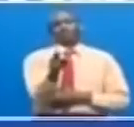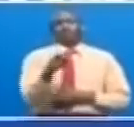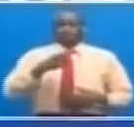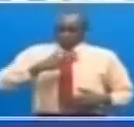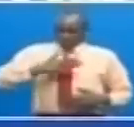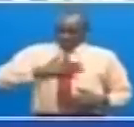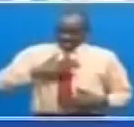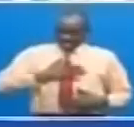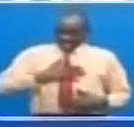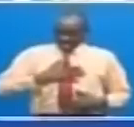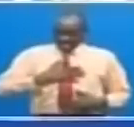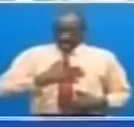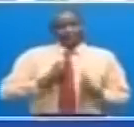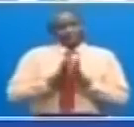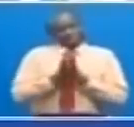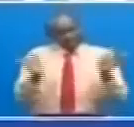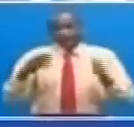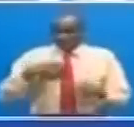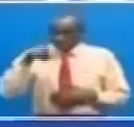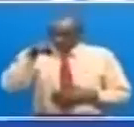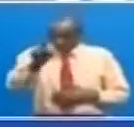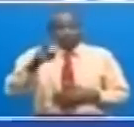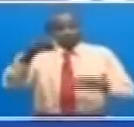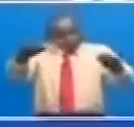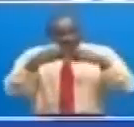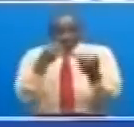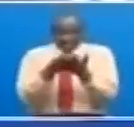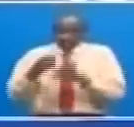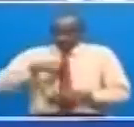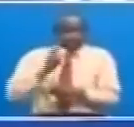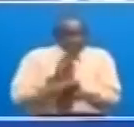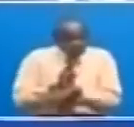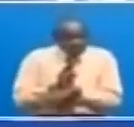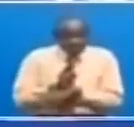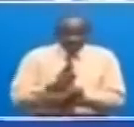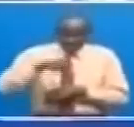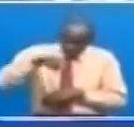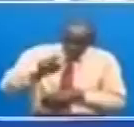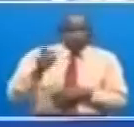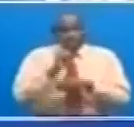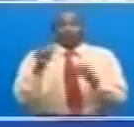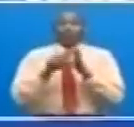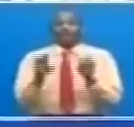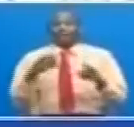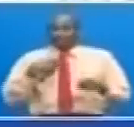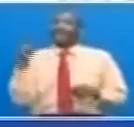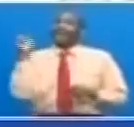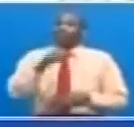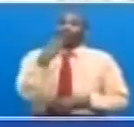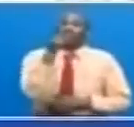we, the public, people who you have entrusted the money to use it, on your behalf is using problems. So I come to